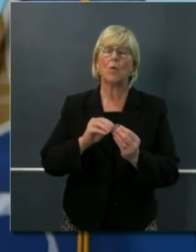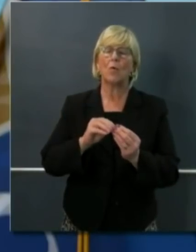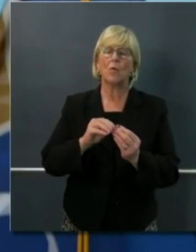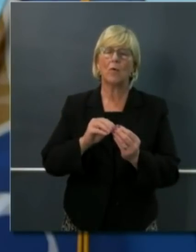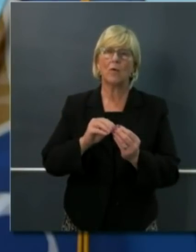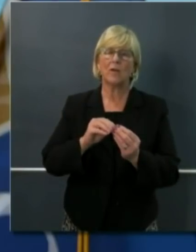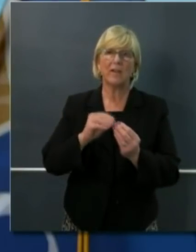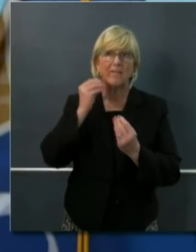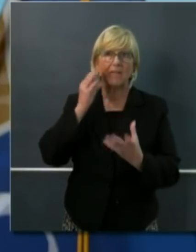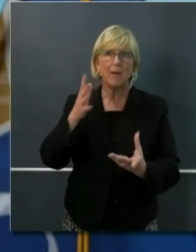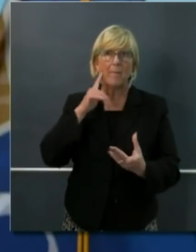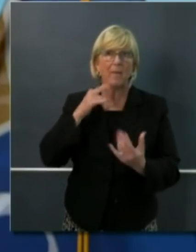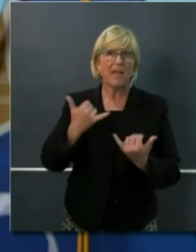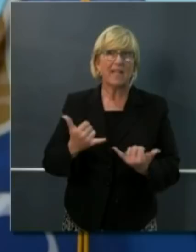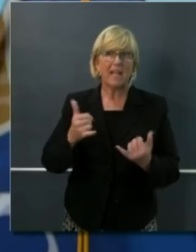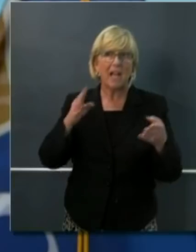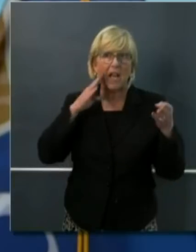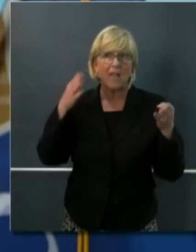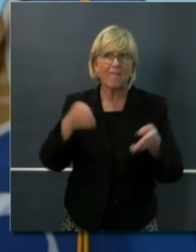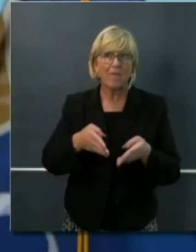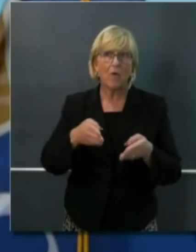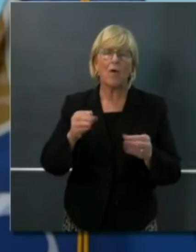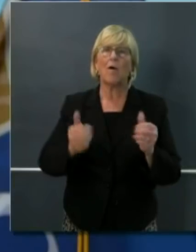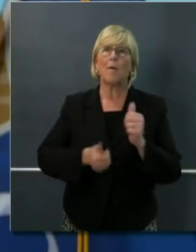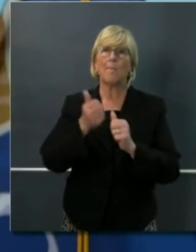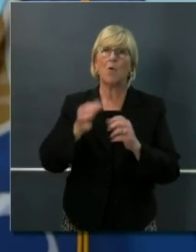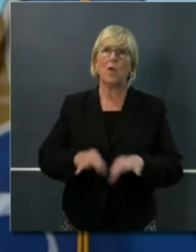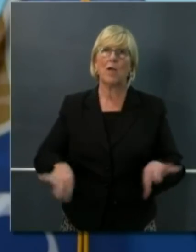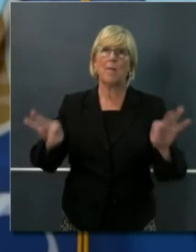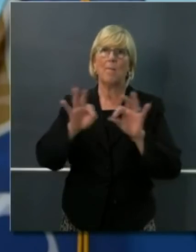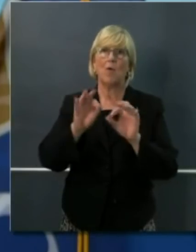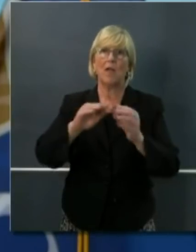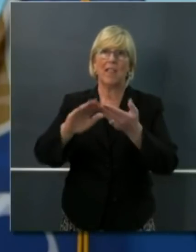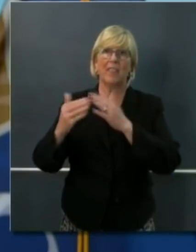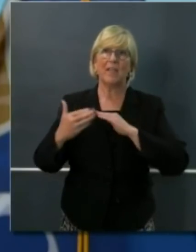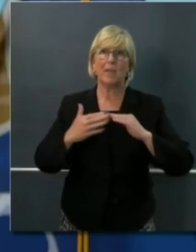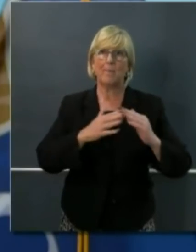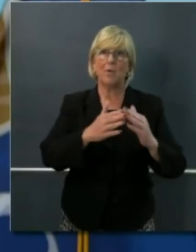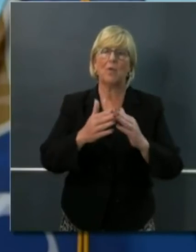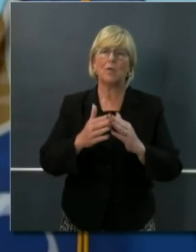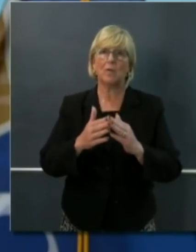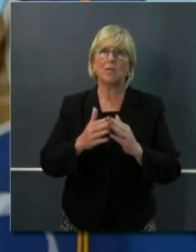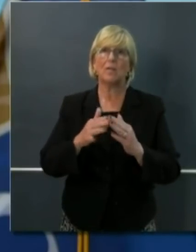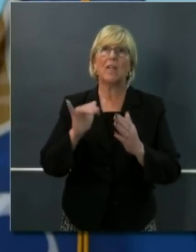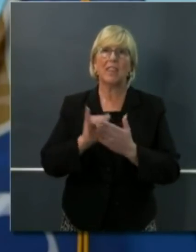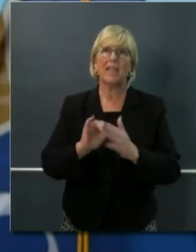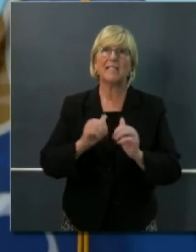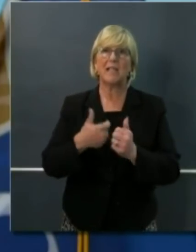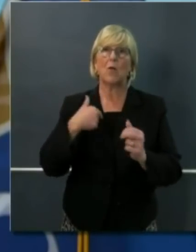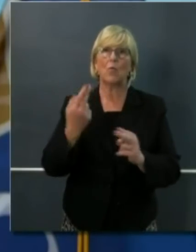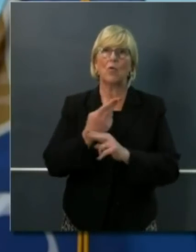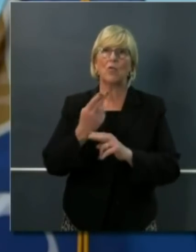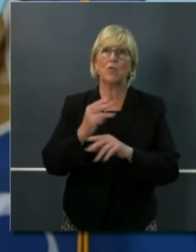evolves. But for now, focusing on prevalence in community will be the role of those tests across the state.